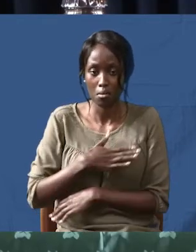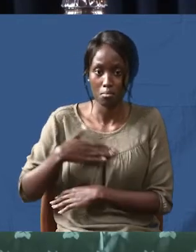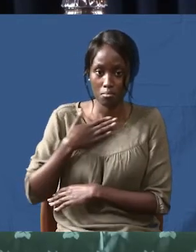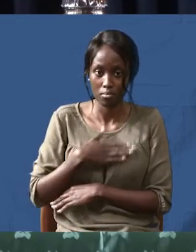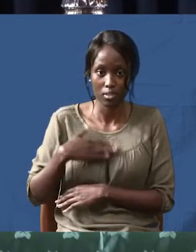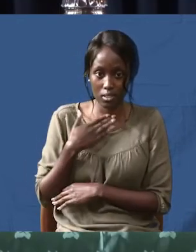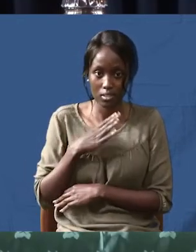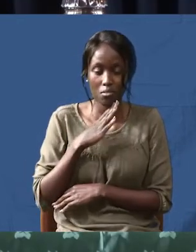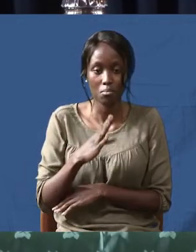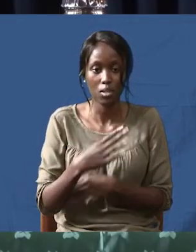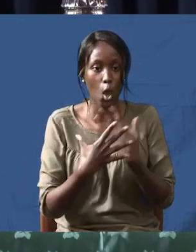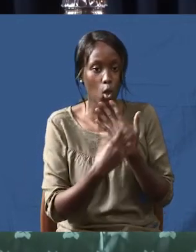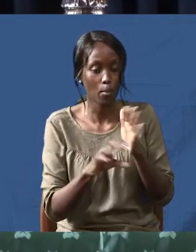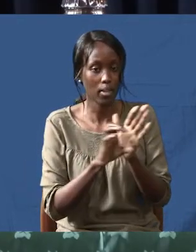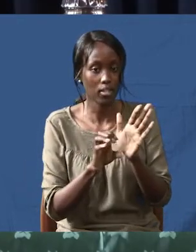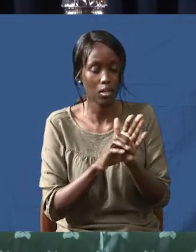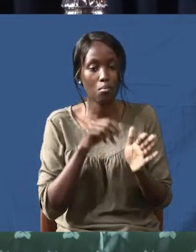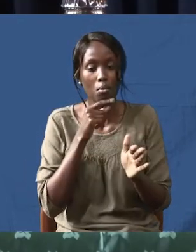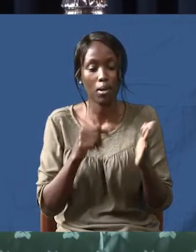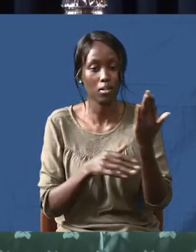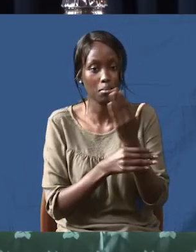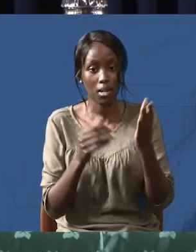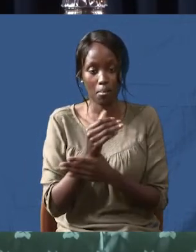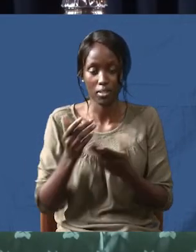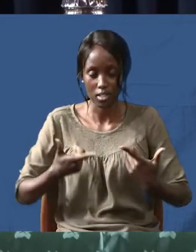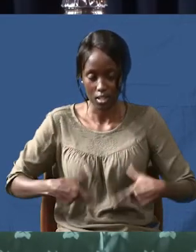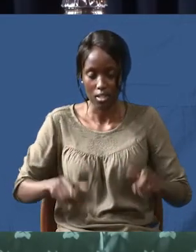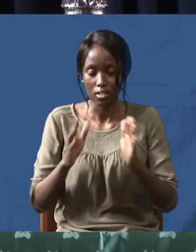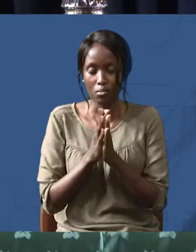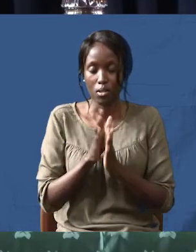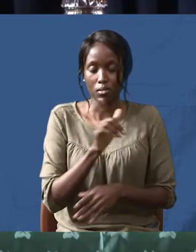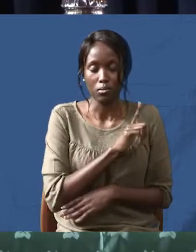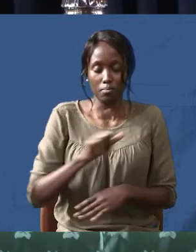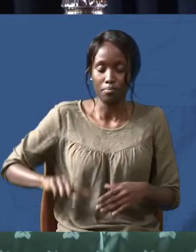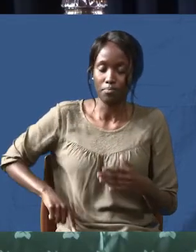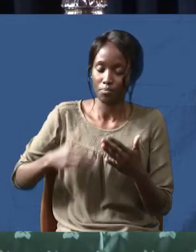a Barnabas. Let us pray. Lord, we thank you